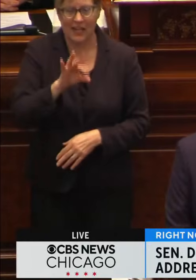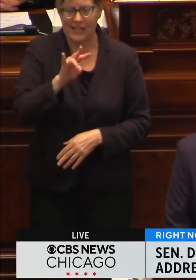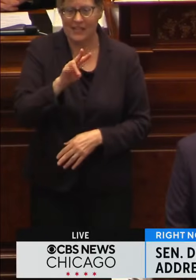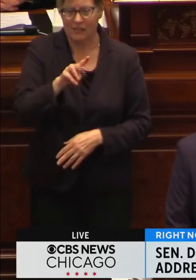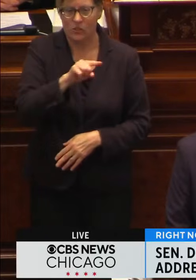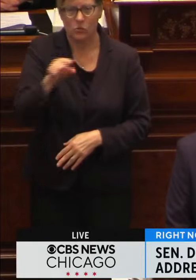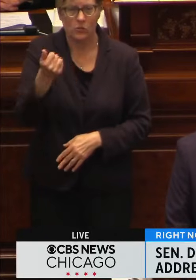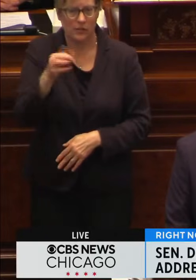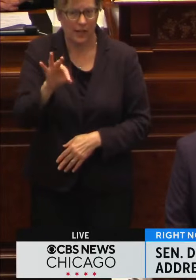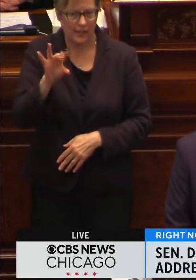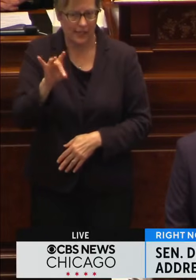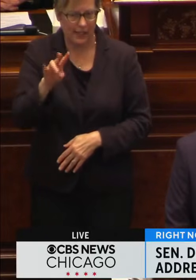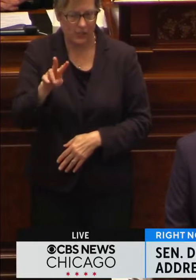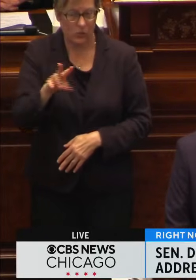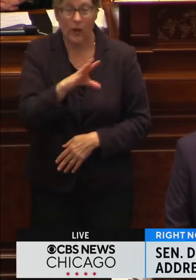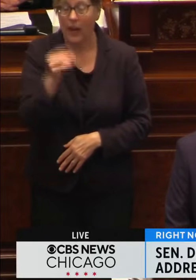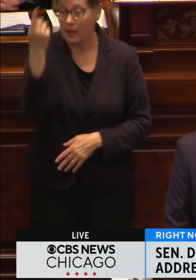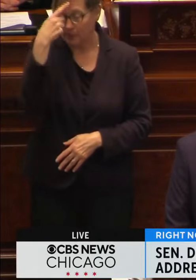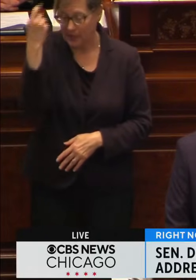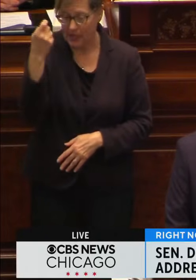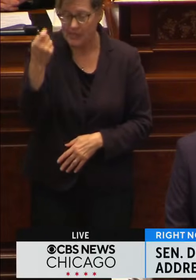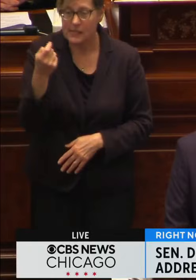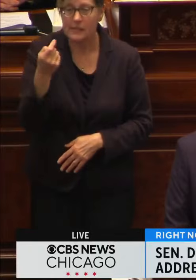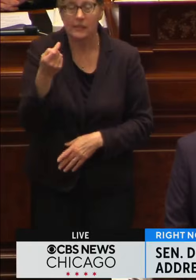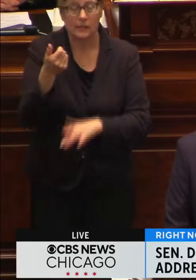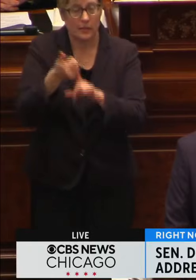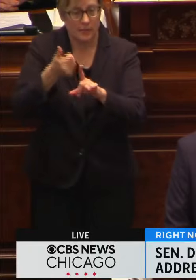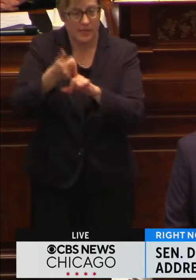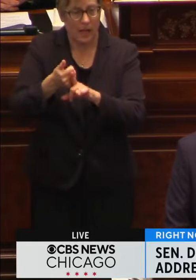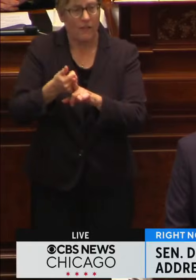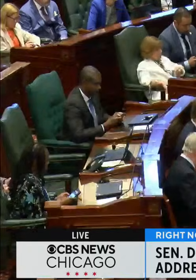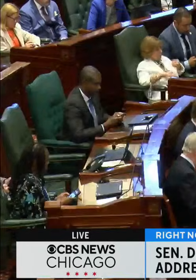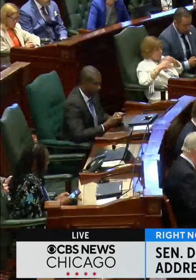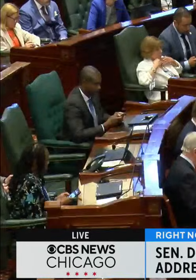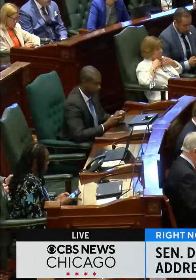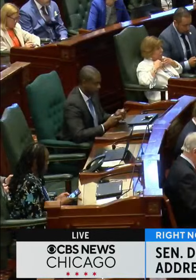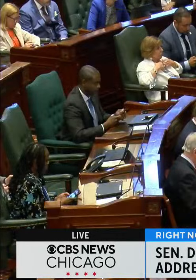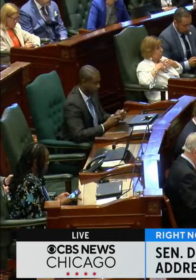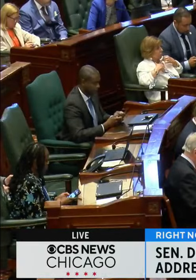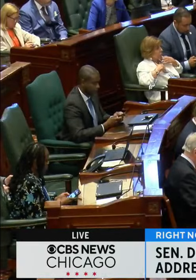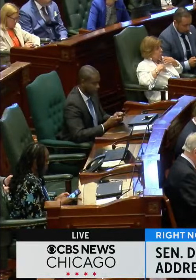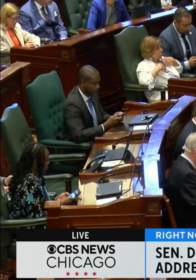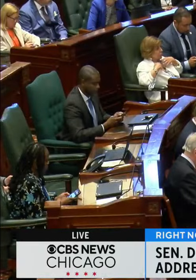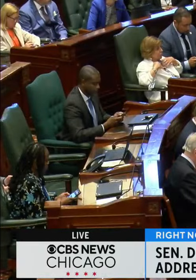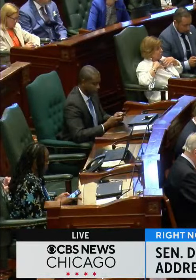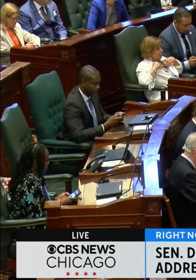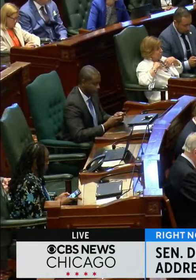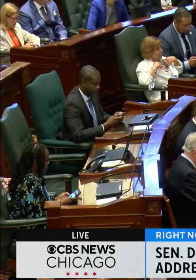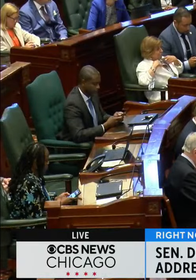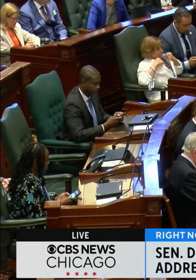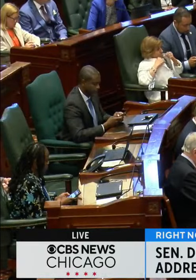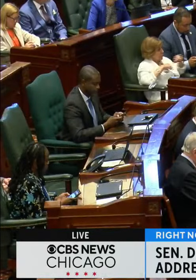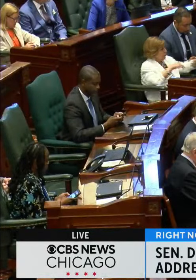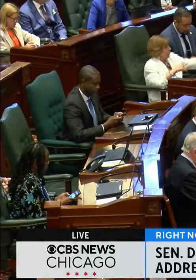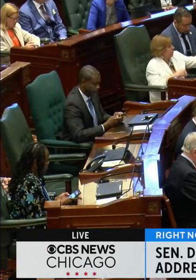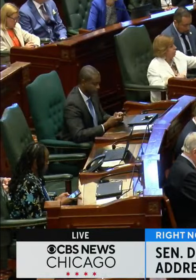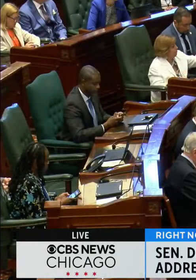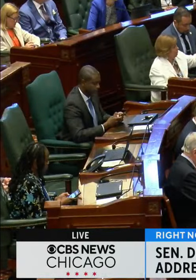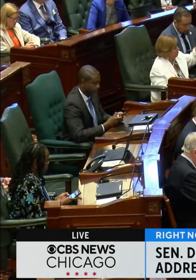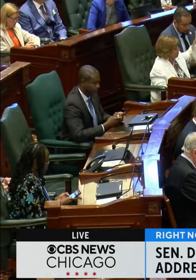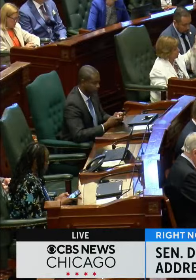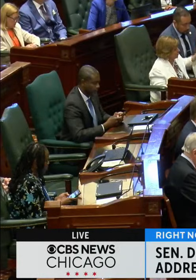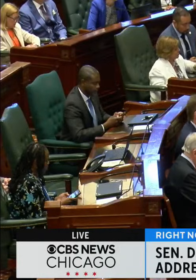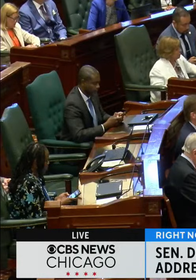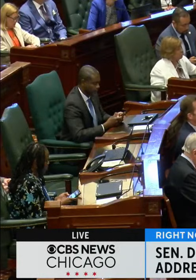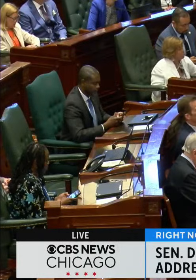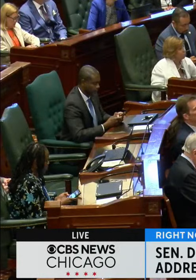1982. And whereas Senator Durbin showcased his dedication to Illinois' development in education while serving as